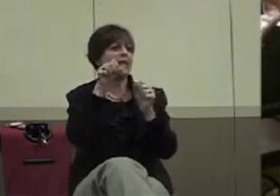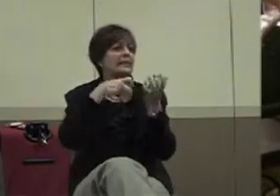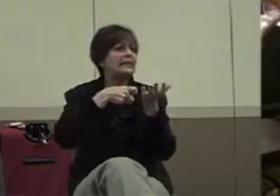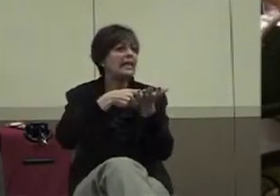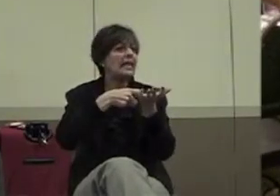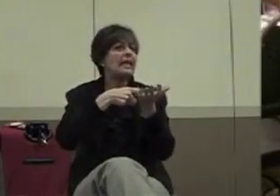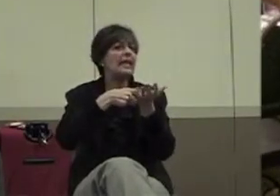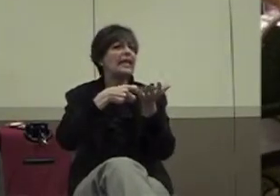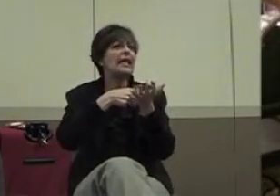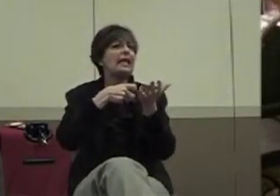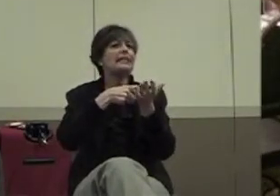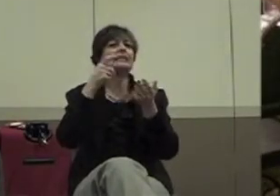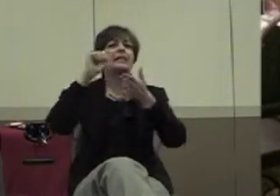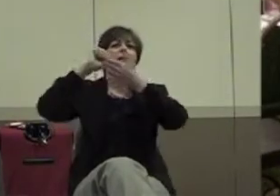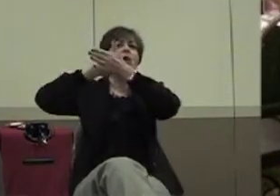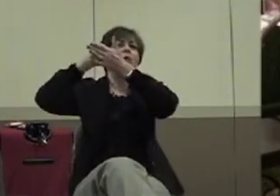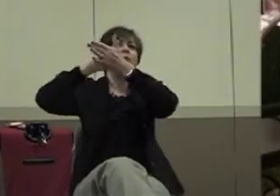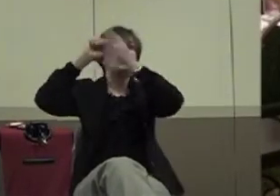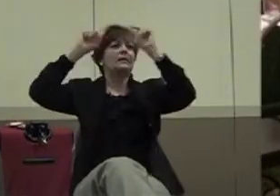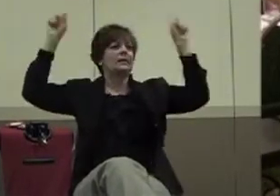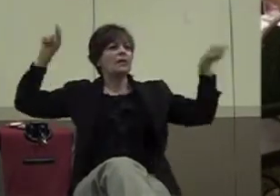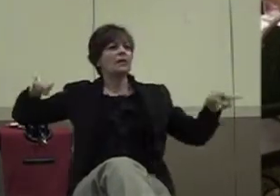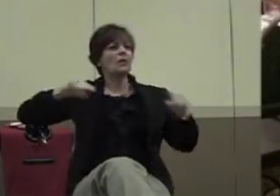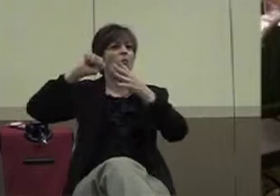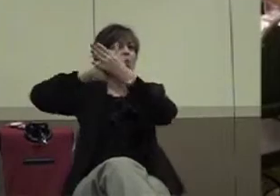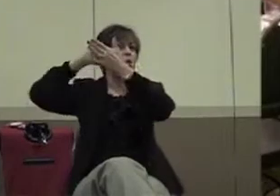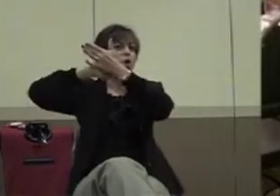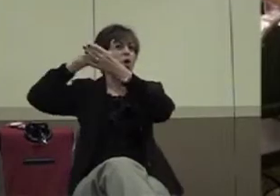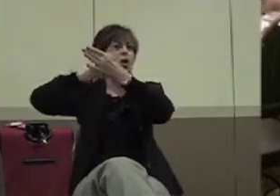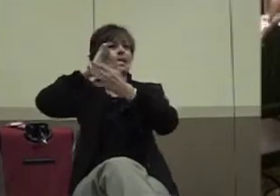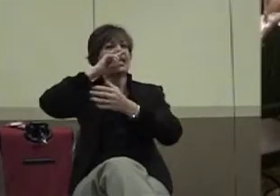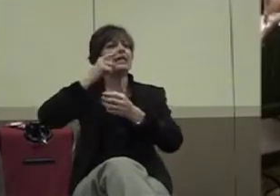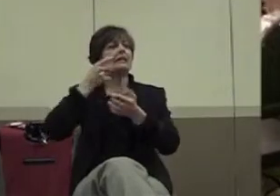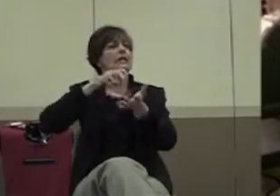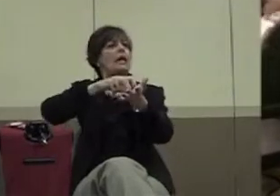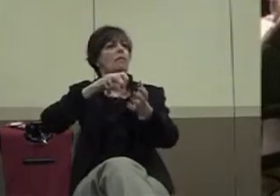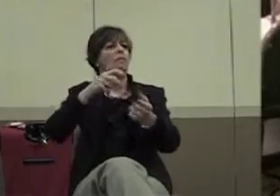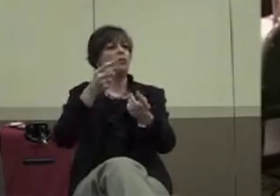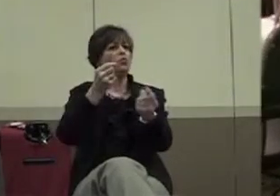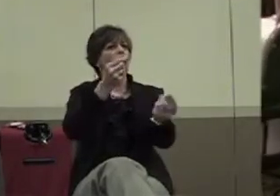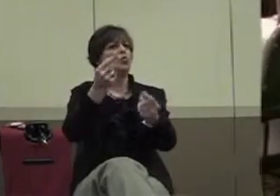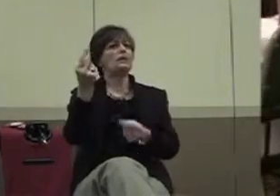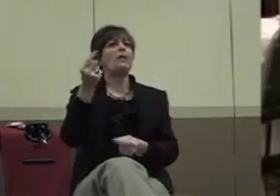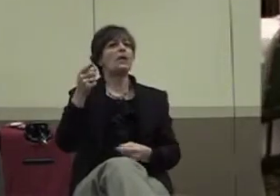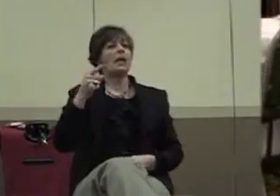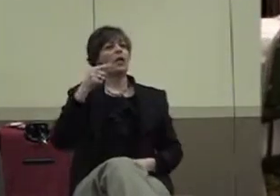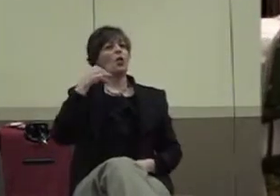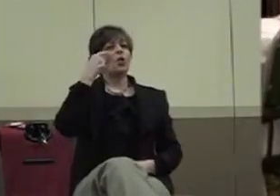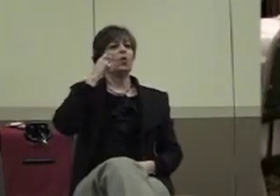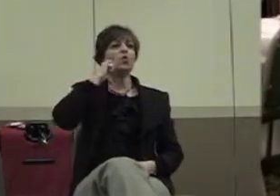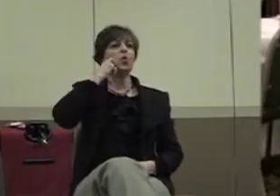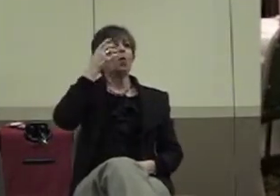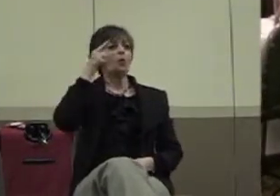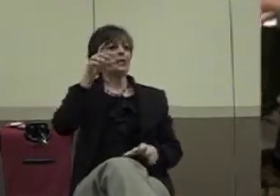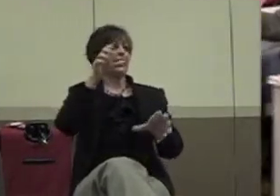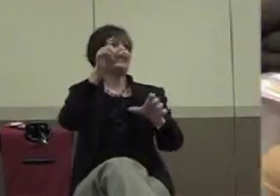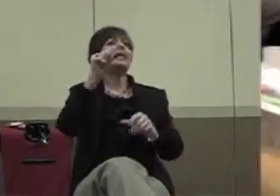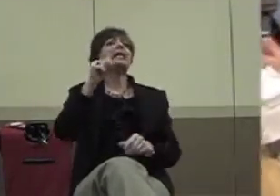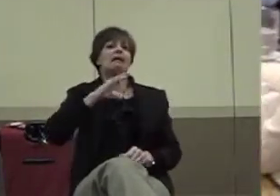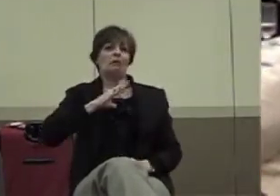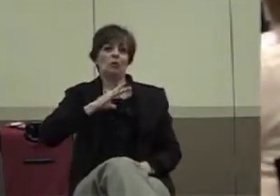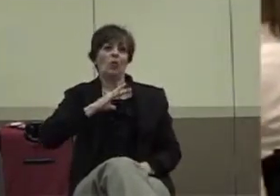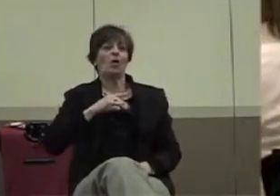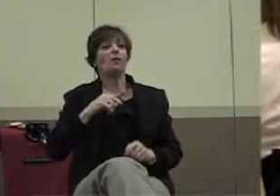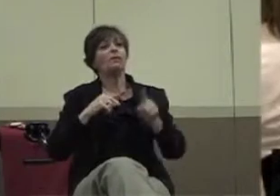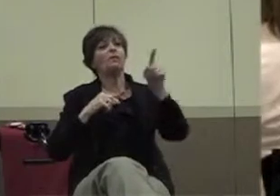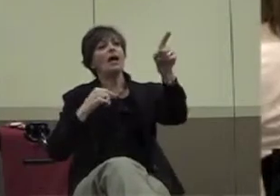erasing the board, kids like to get up and just do something. Yeah, and they look cool because they got to do it. Very cool. I have kids